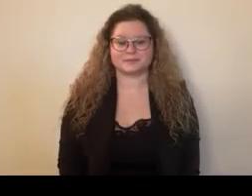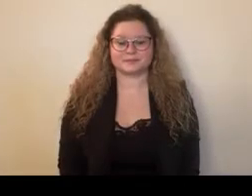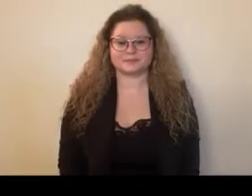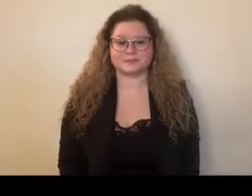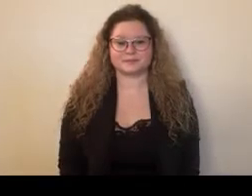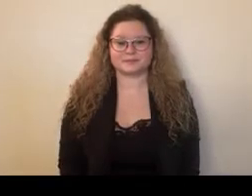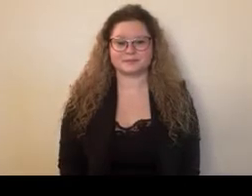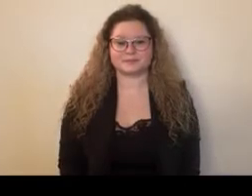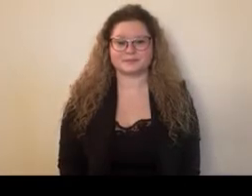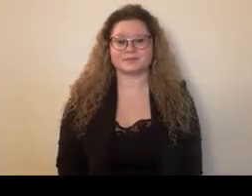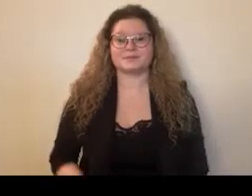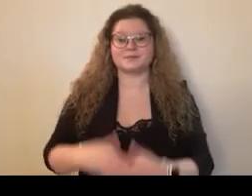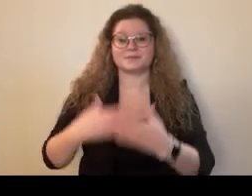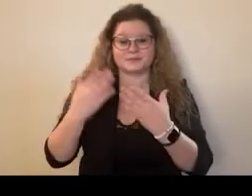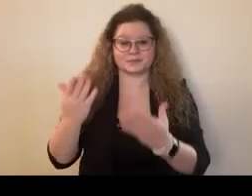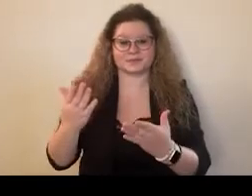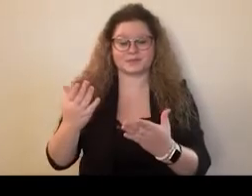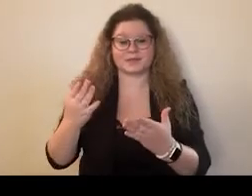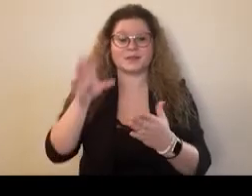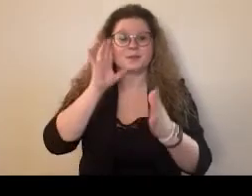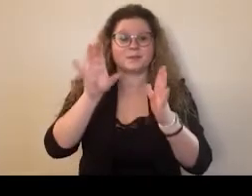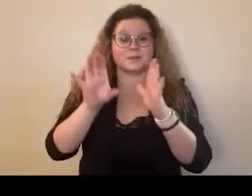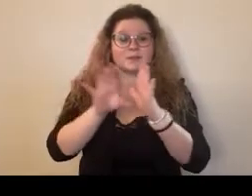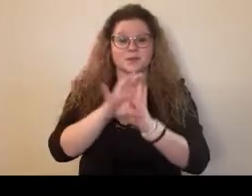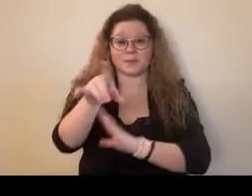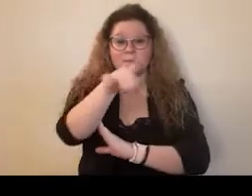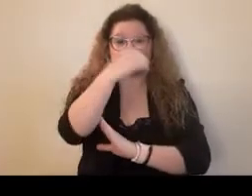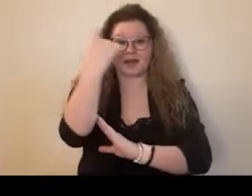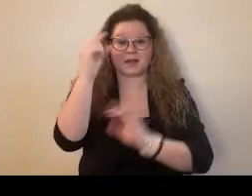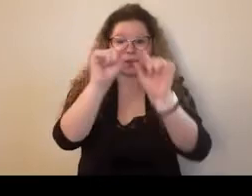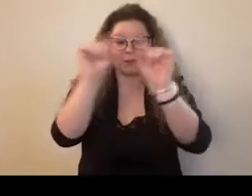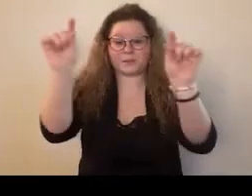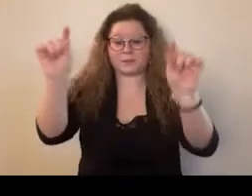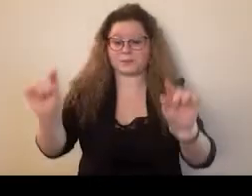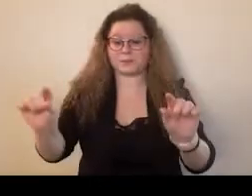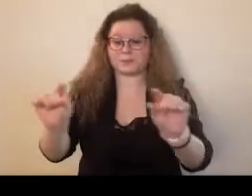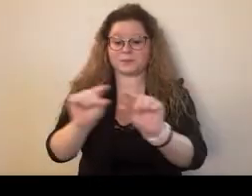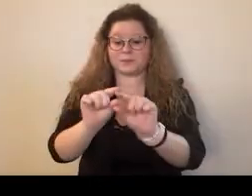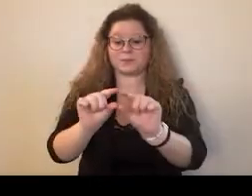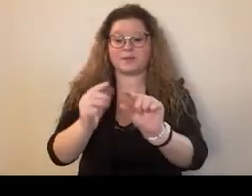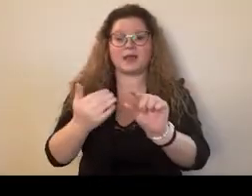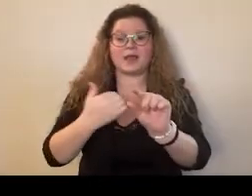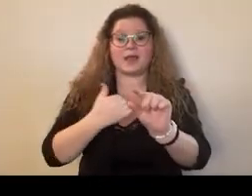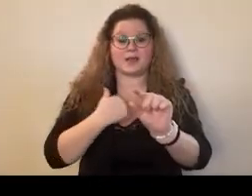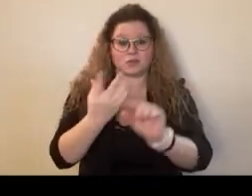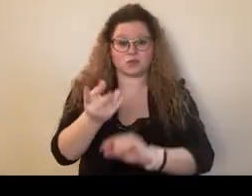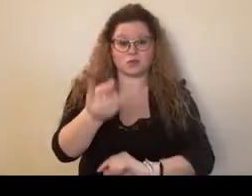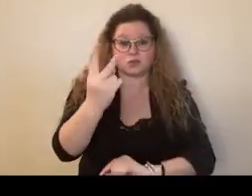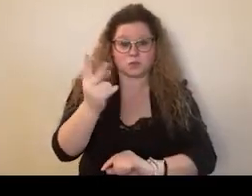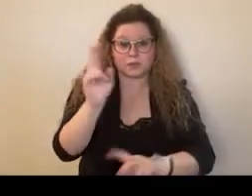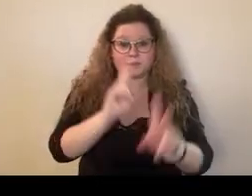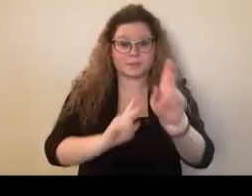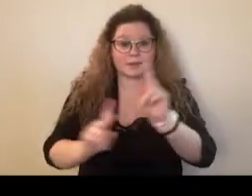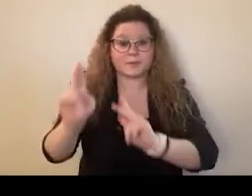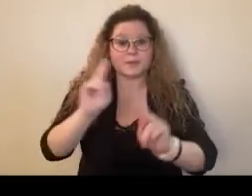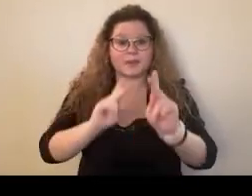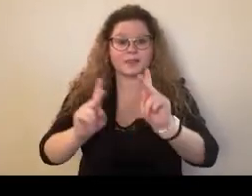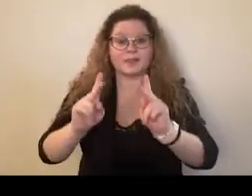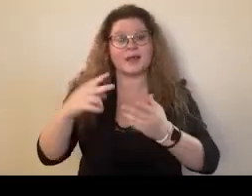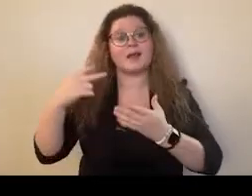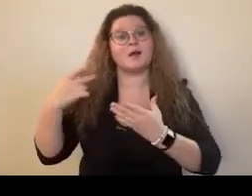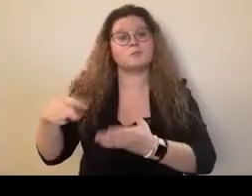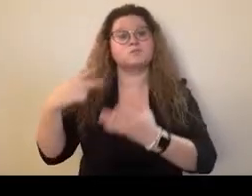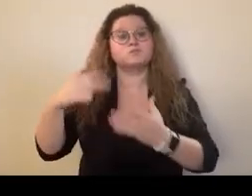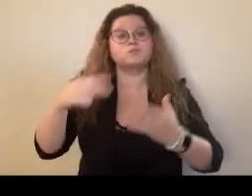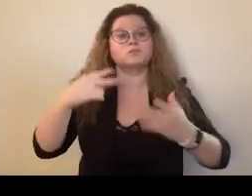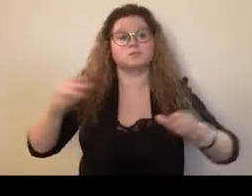The image, in a black frame and a white mat, shows a coloured image of 2 people dancing as if in the